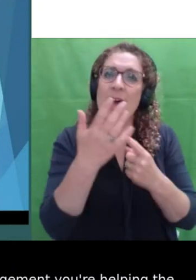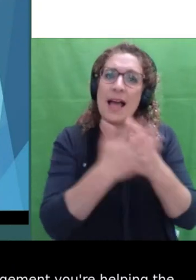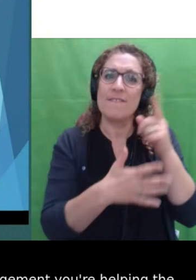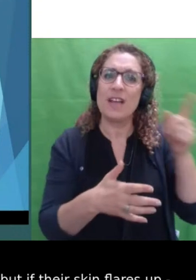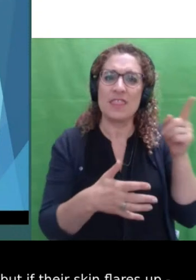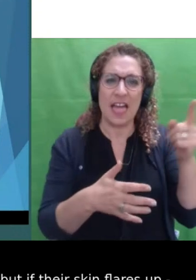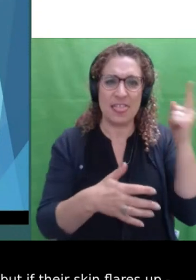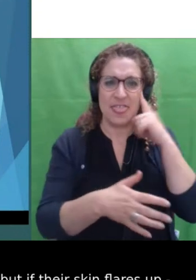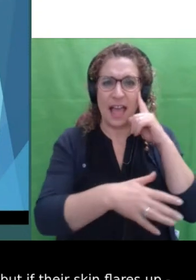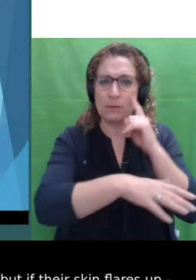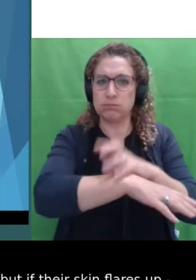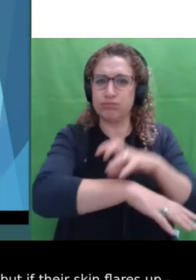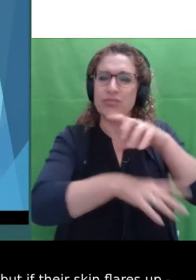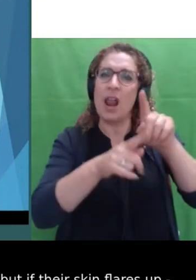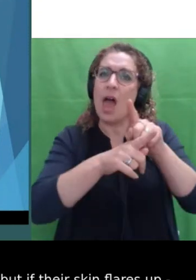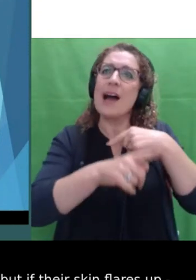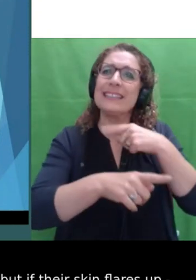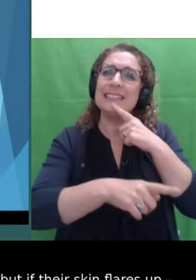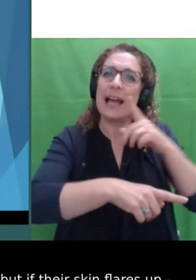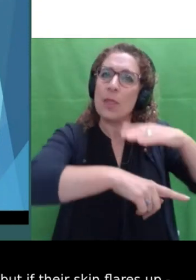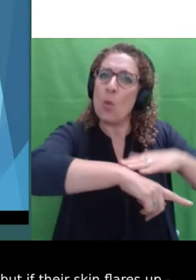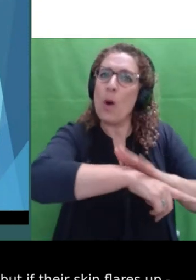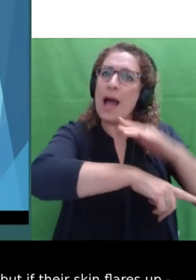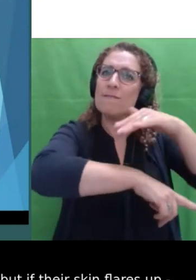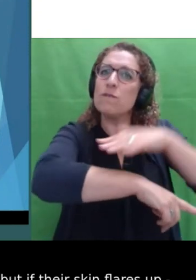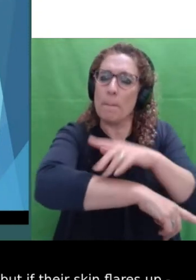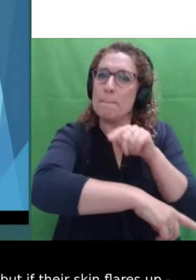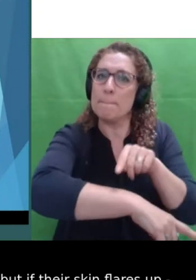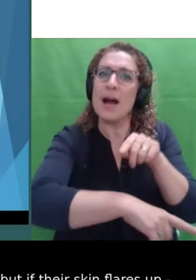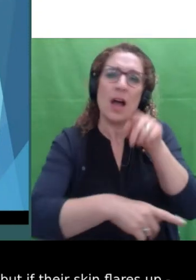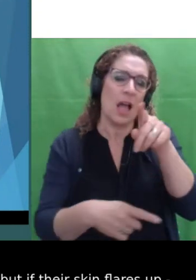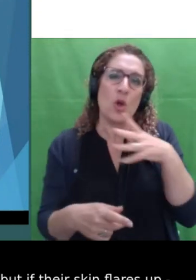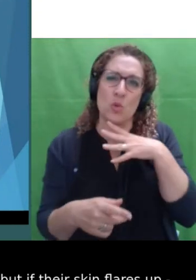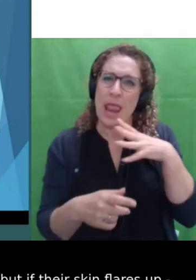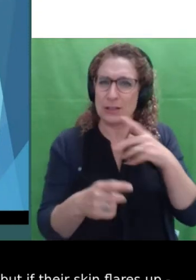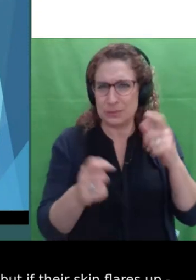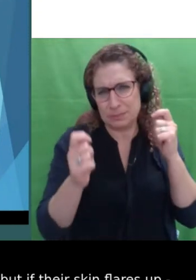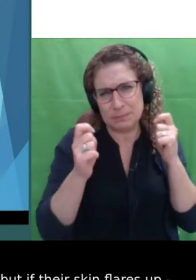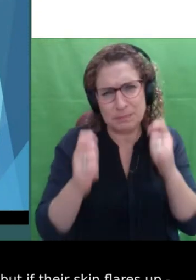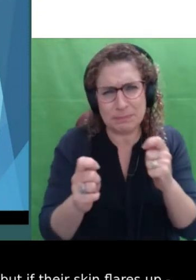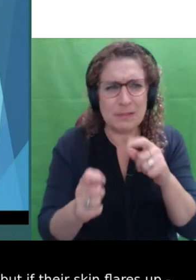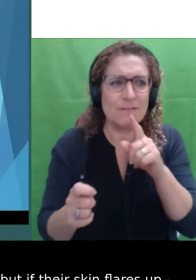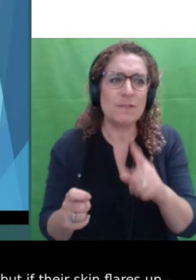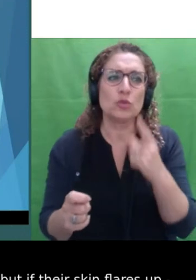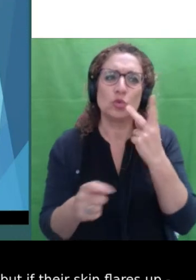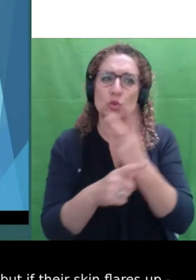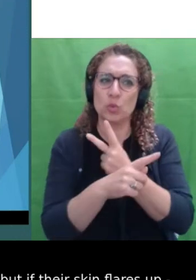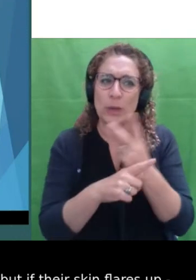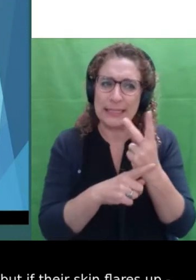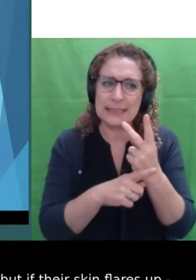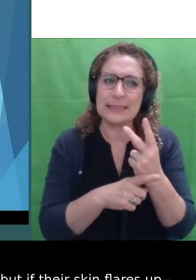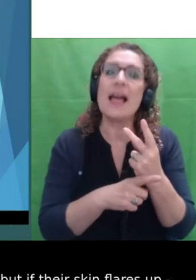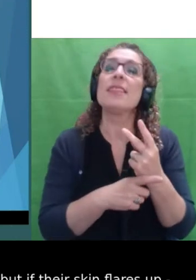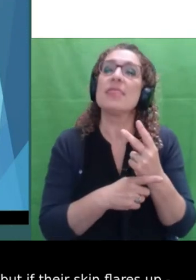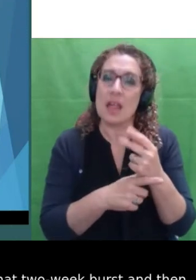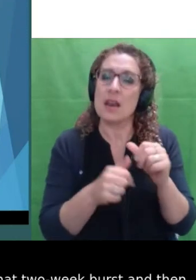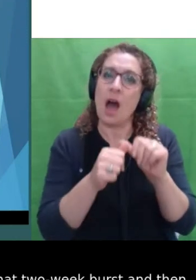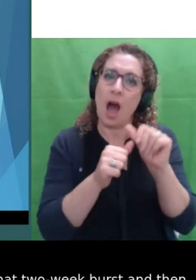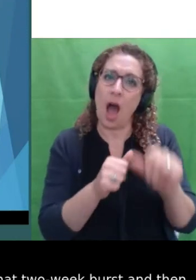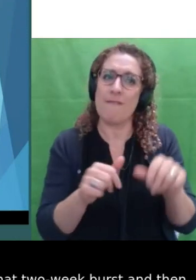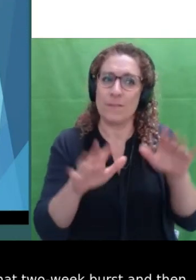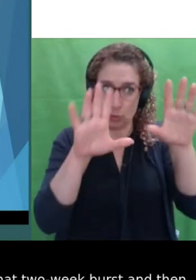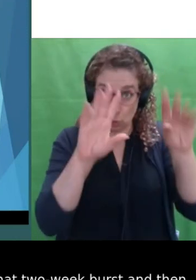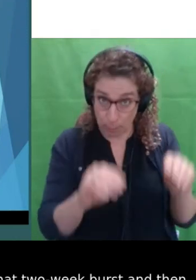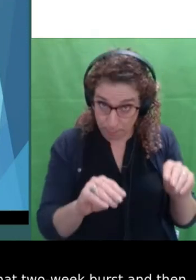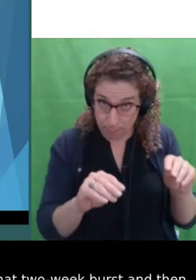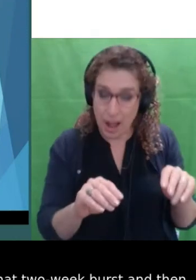analogy they need to then hit hard again for that two week burst and then the idea is after two weeks they stop their steroids and they